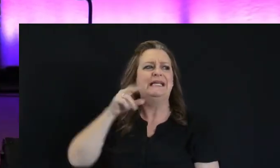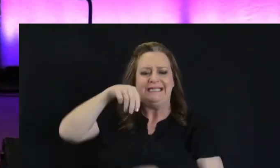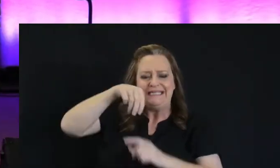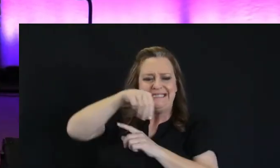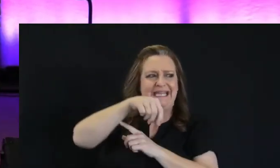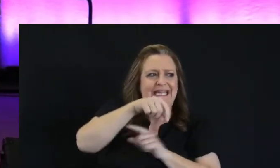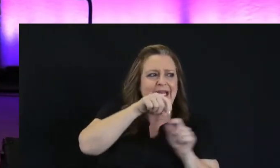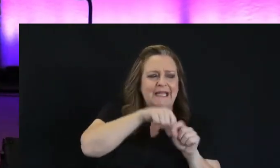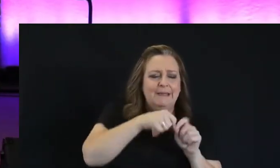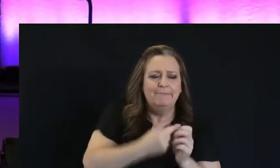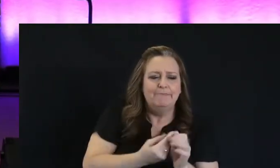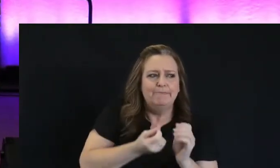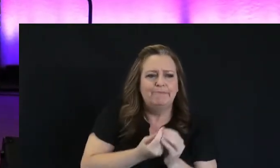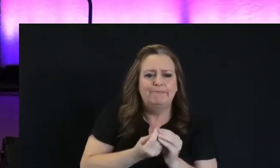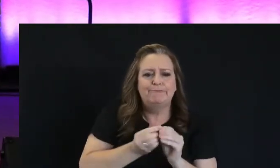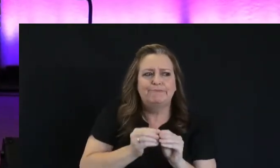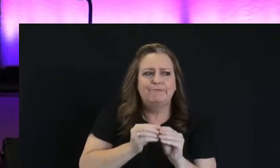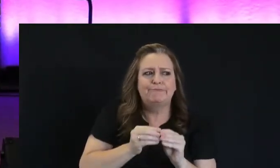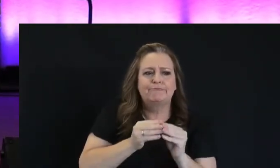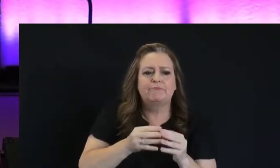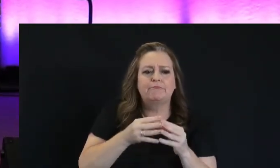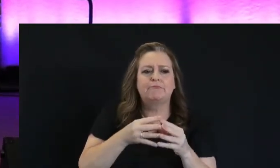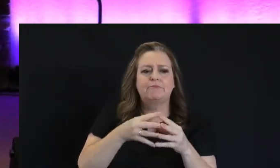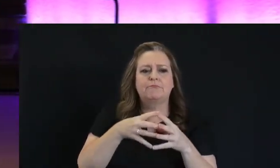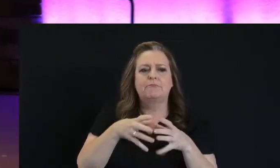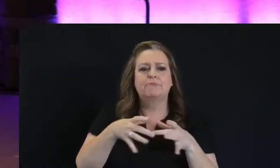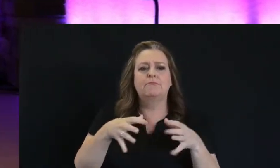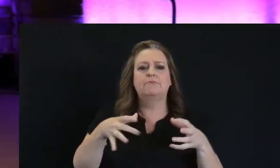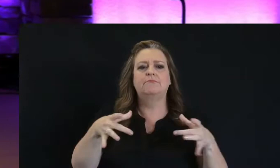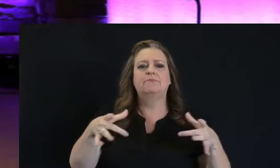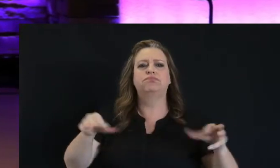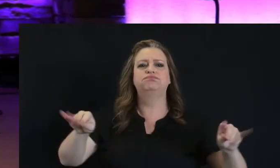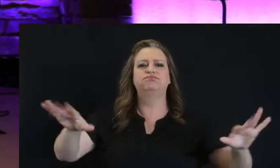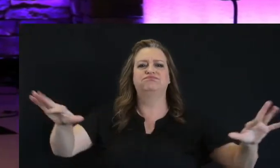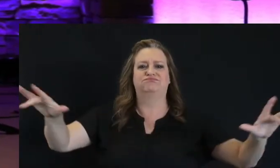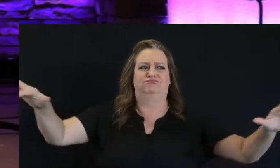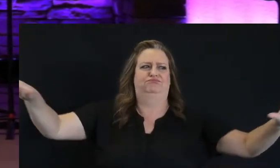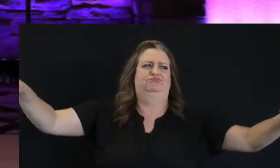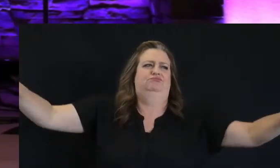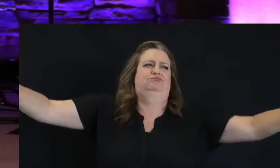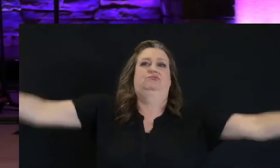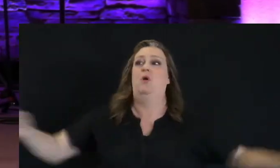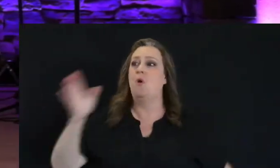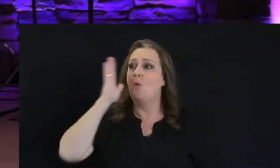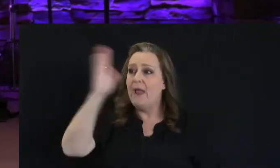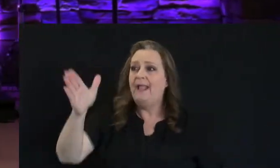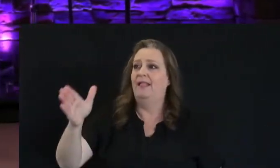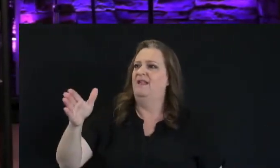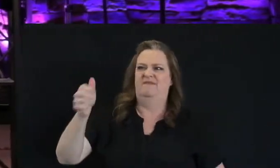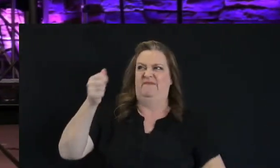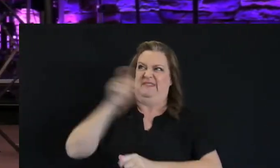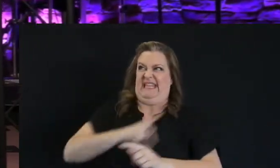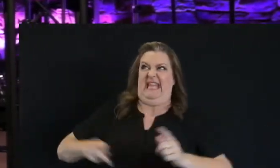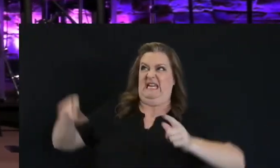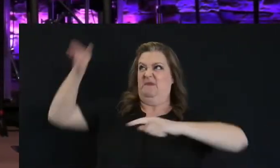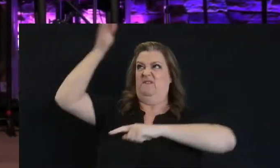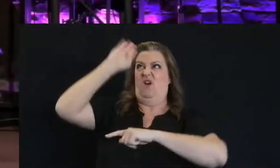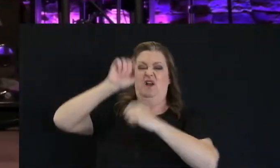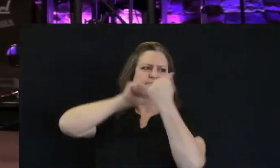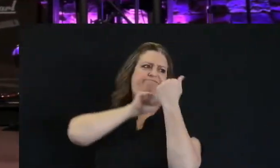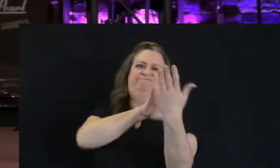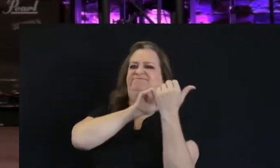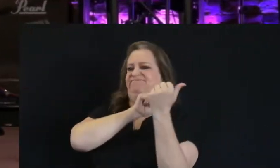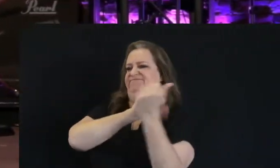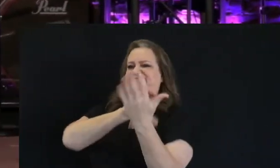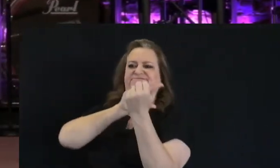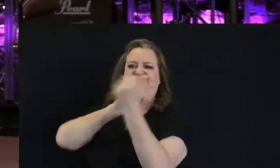plants. That's exactly what's happening. And the kingdom of God has come up against every political movement, every political leader, every type of system and philosophy